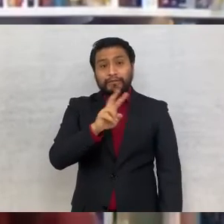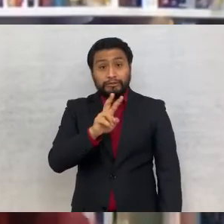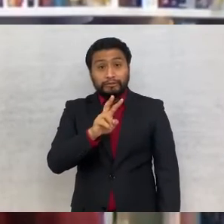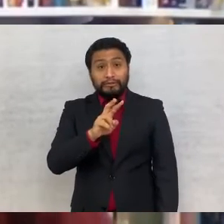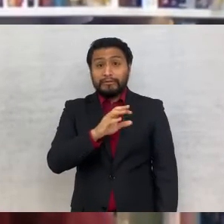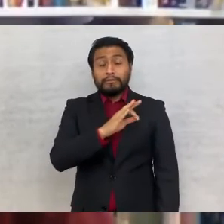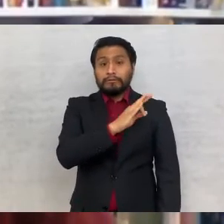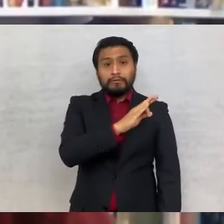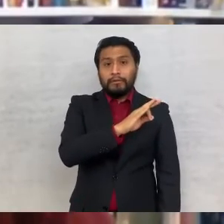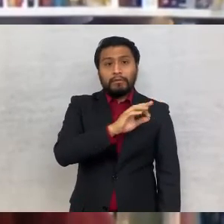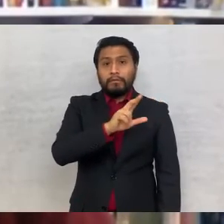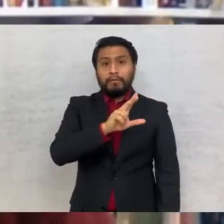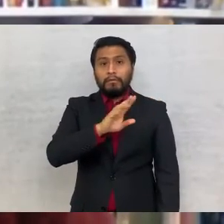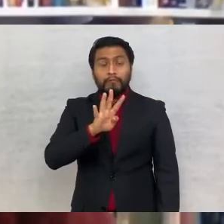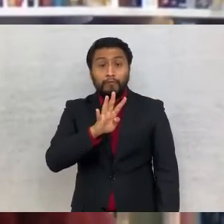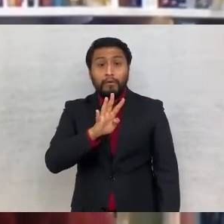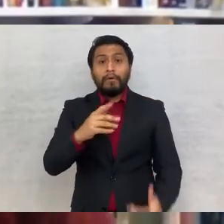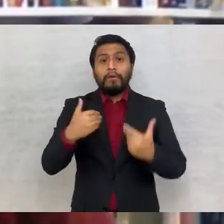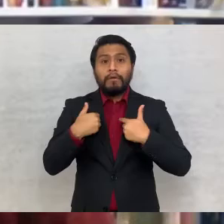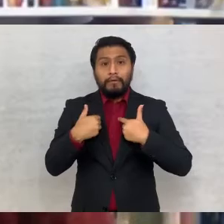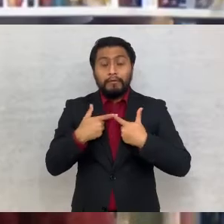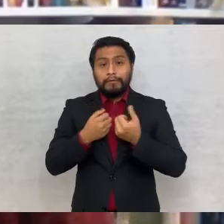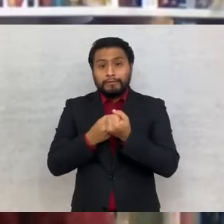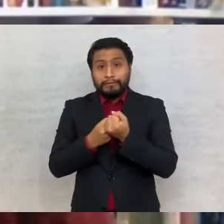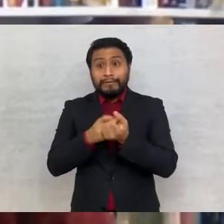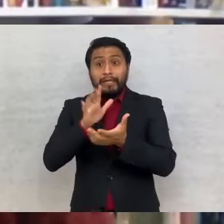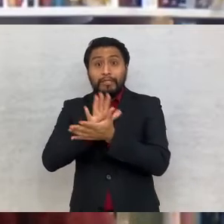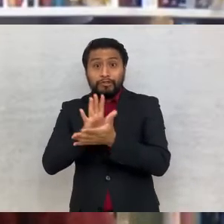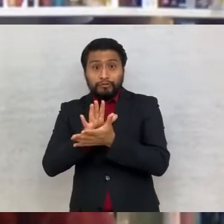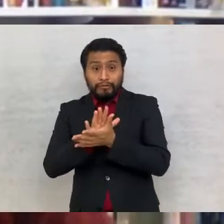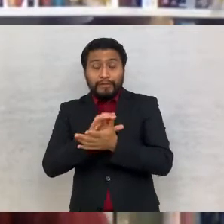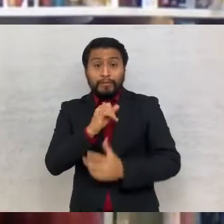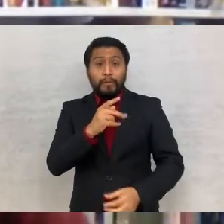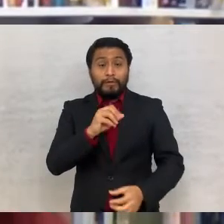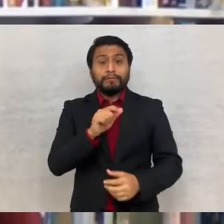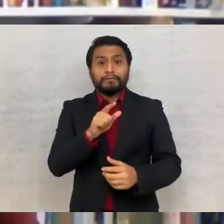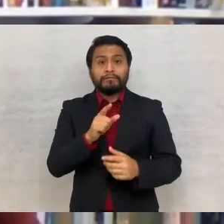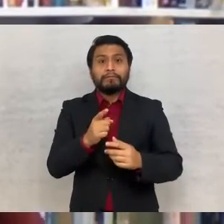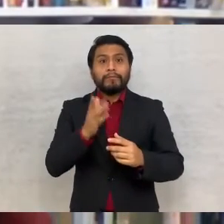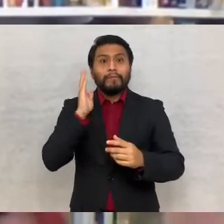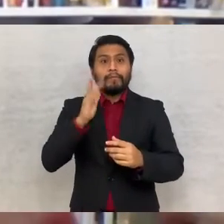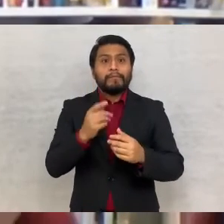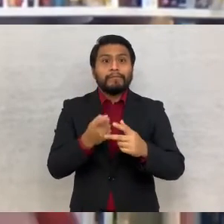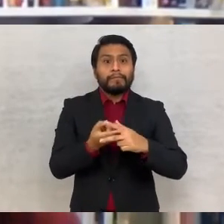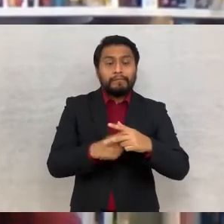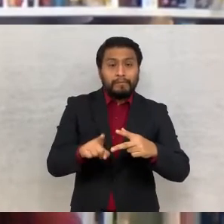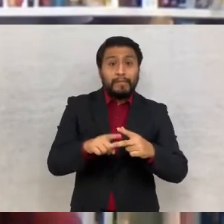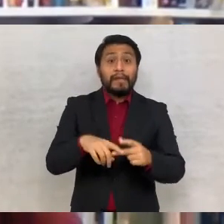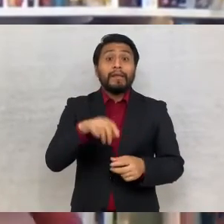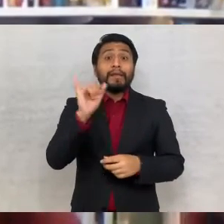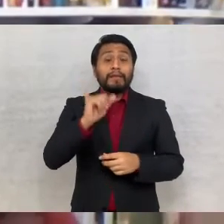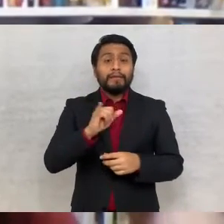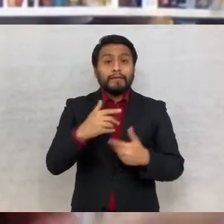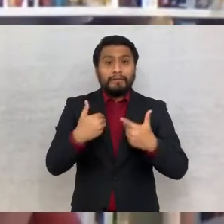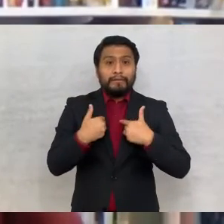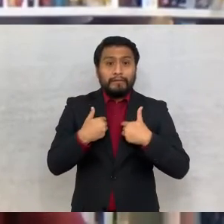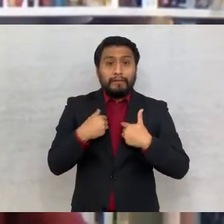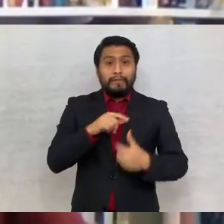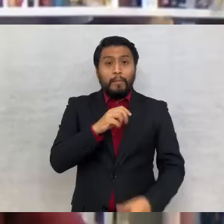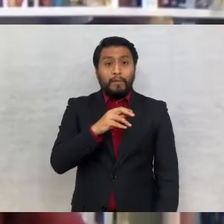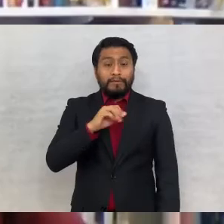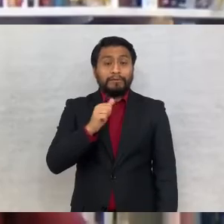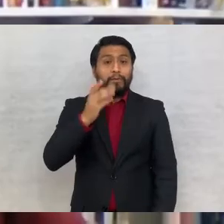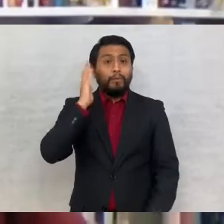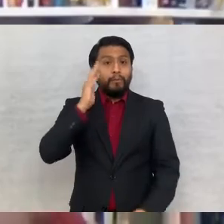through eugenics. The rapid local repercussion generated by the Vatican's position on eugenics was also